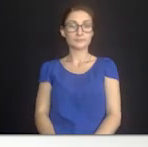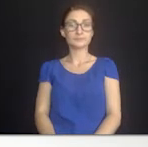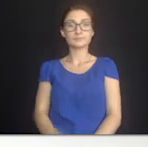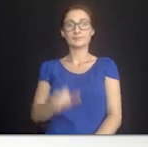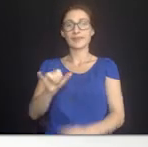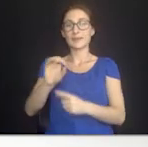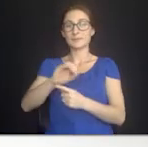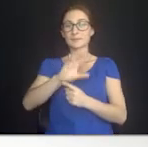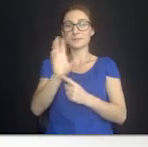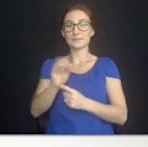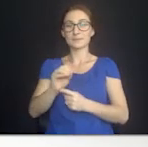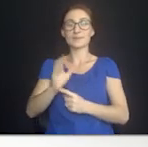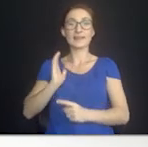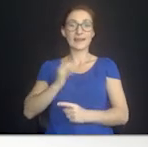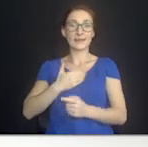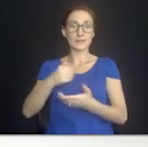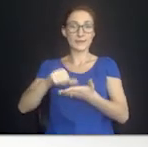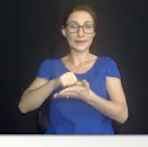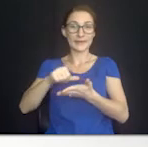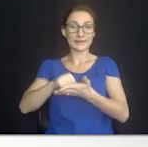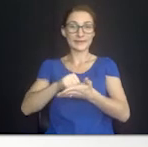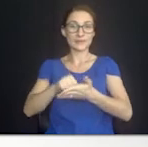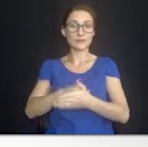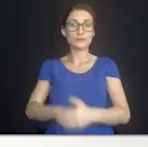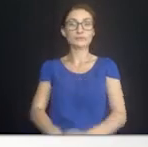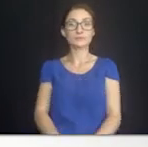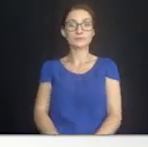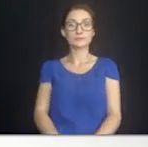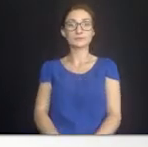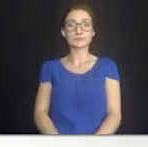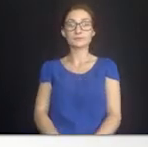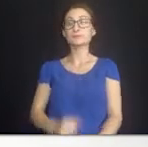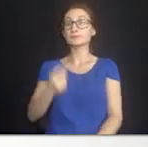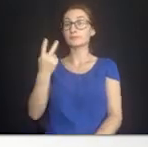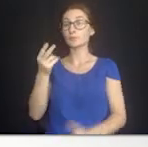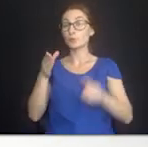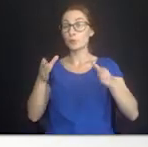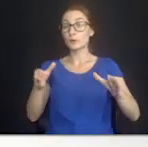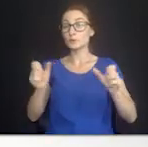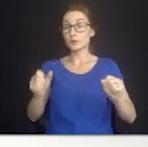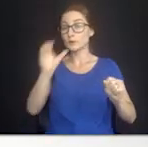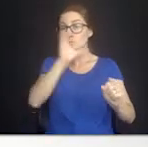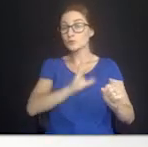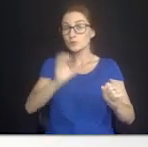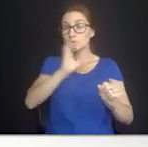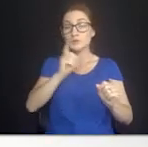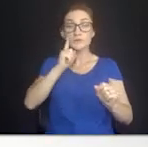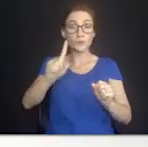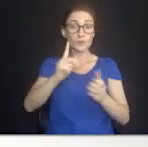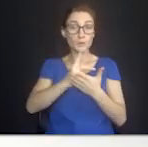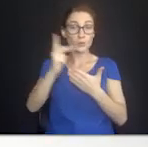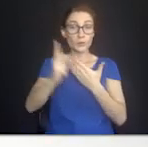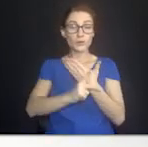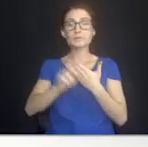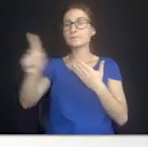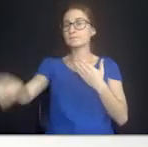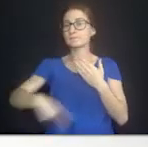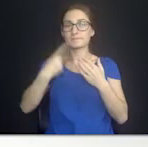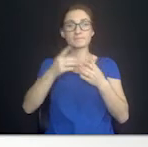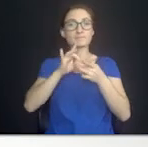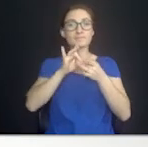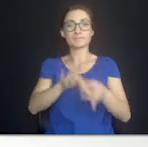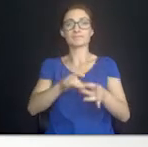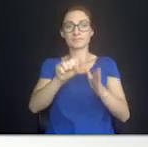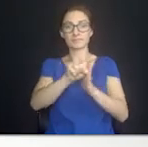So this is a screenshot of our Florida Navigator. We have two ways that families can search for programs, and this is